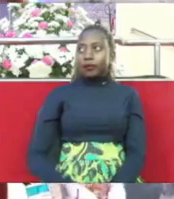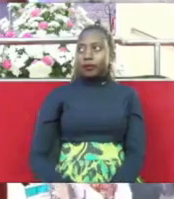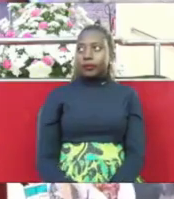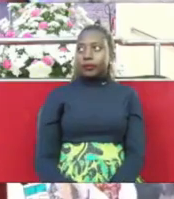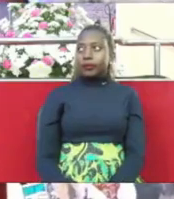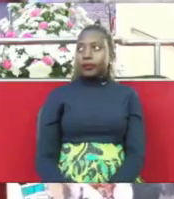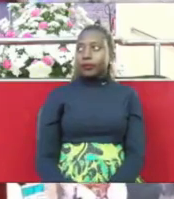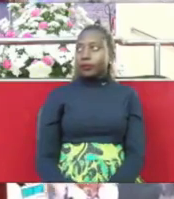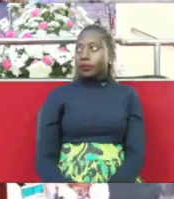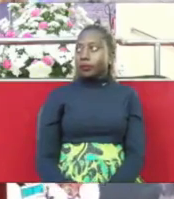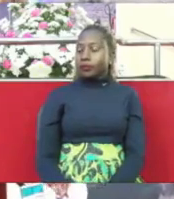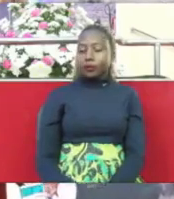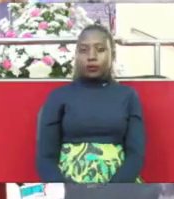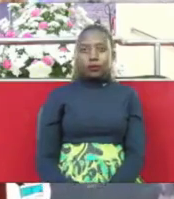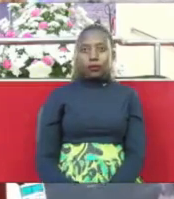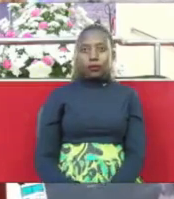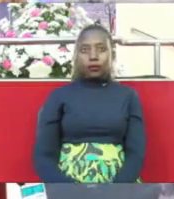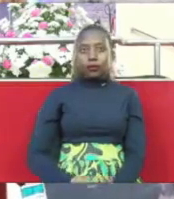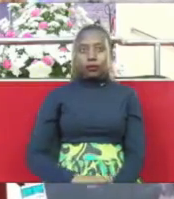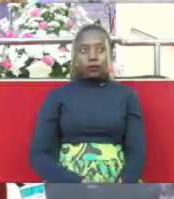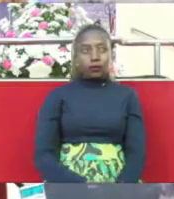You're good, Jesus.